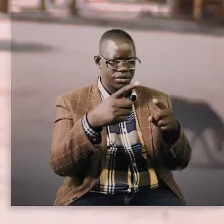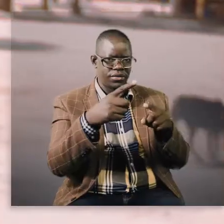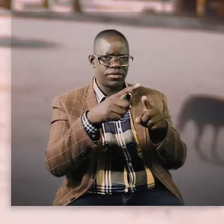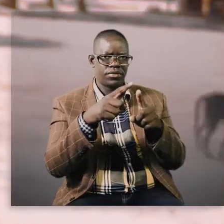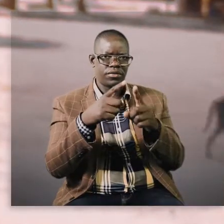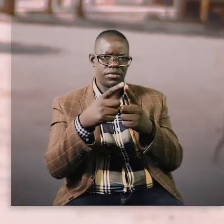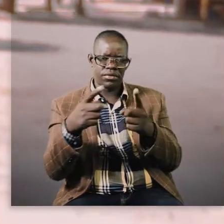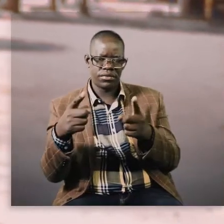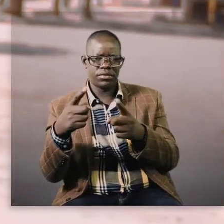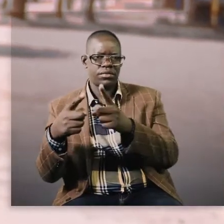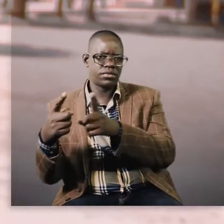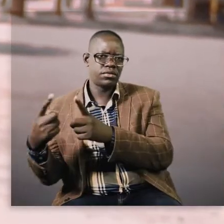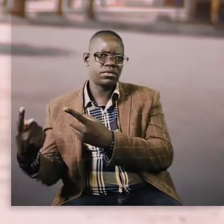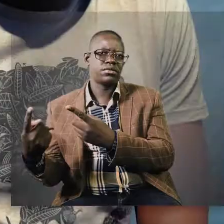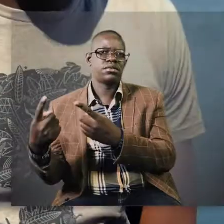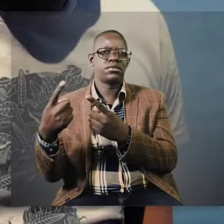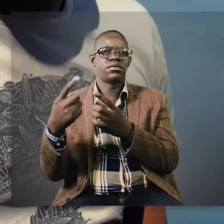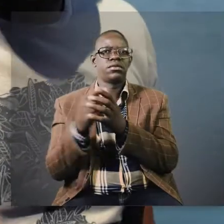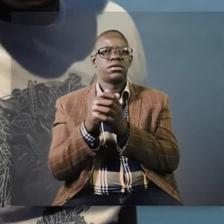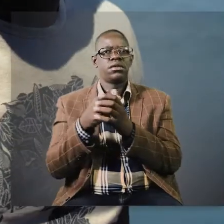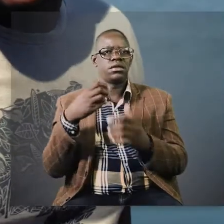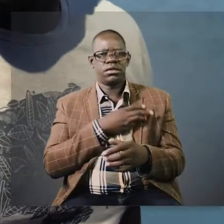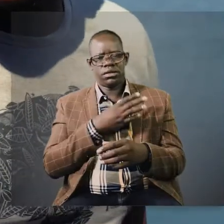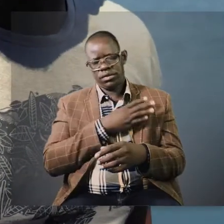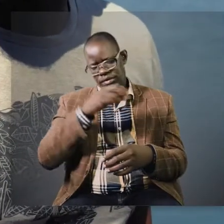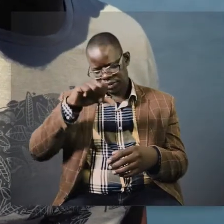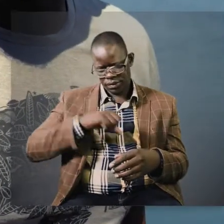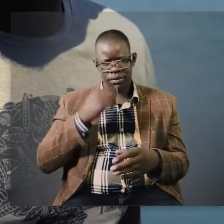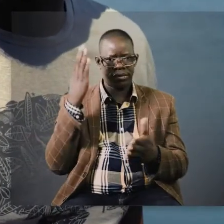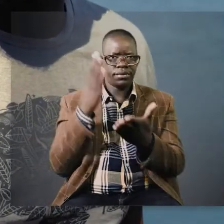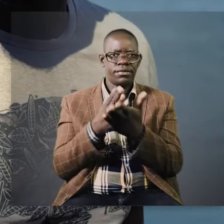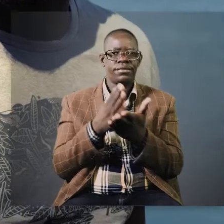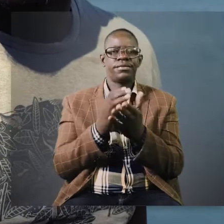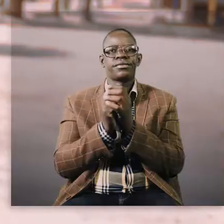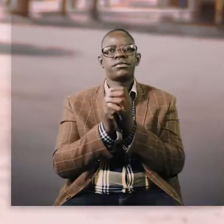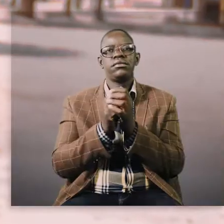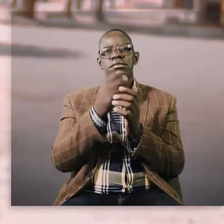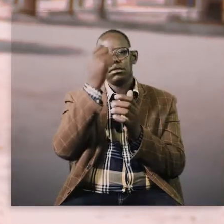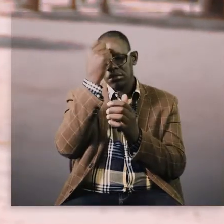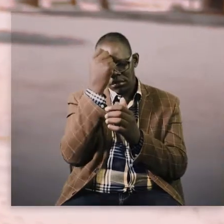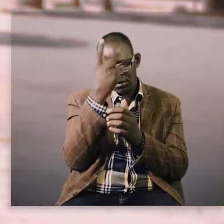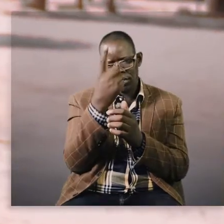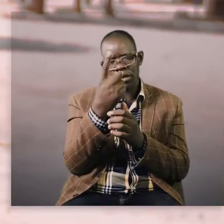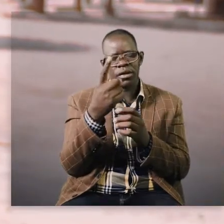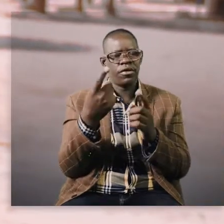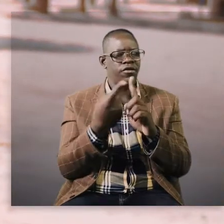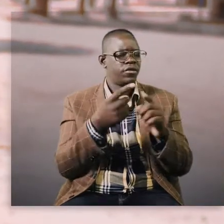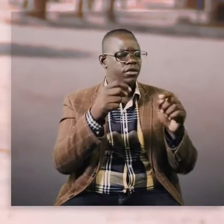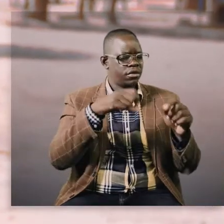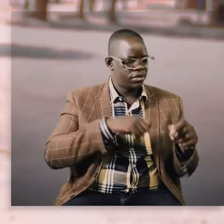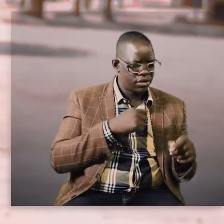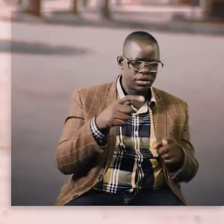to, creeping sickness and premature death. So AIDS is actually a disease. I understand people fall sick from time to